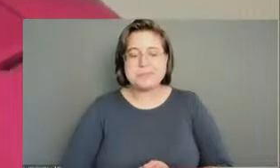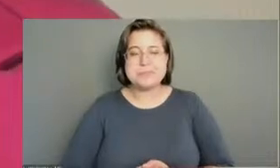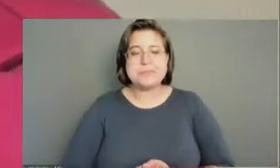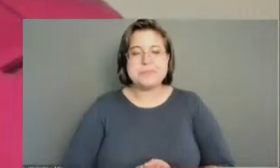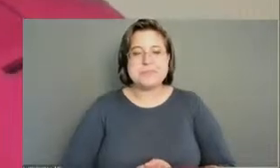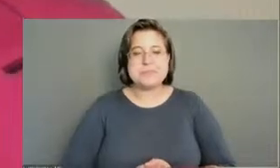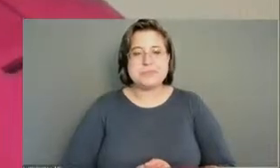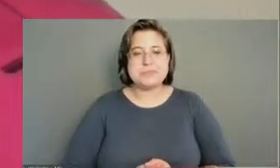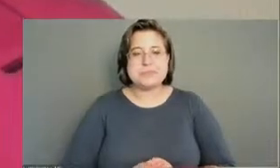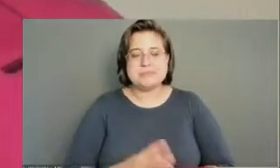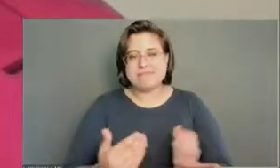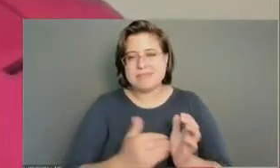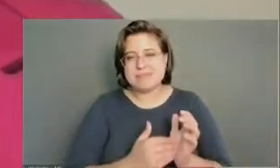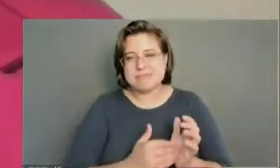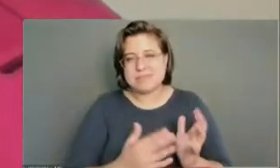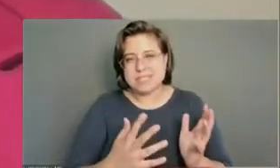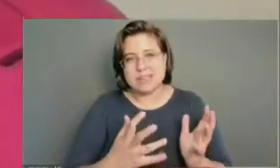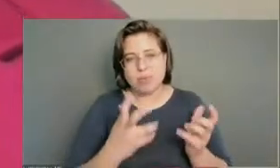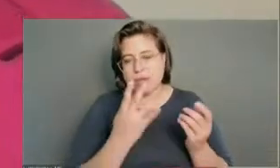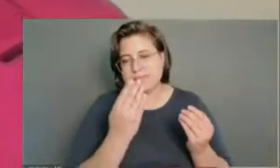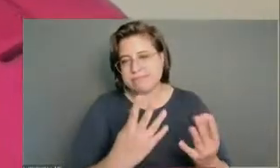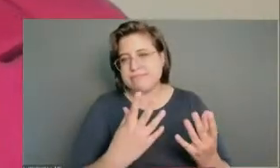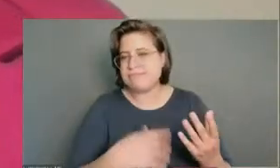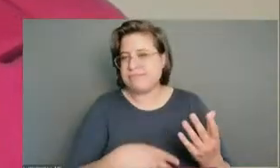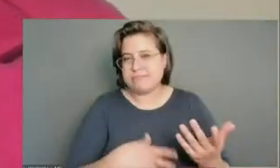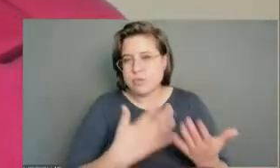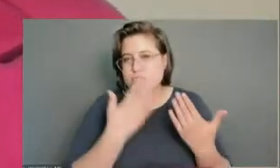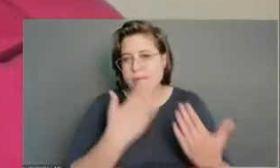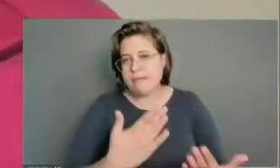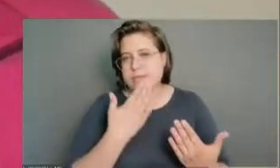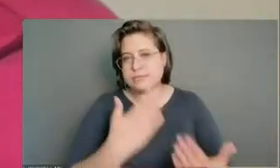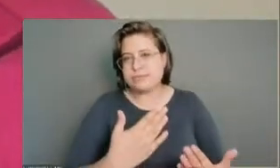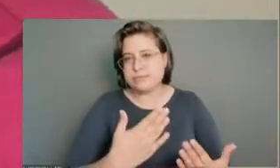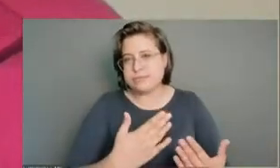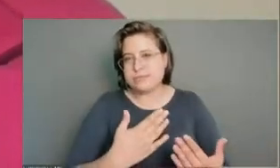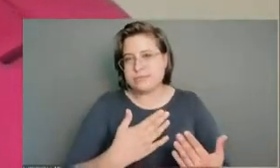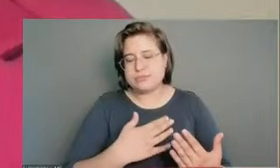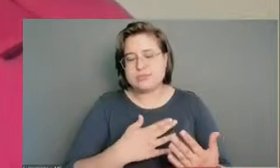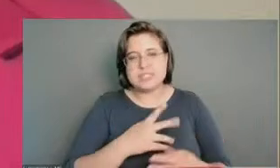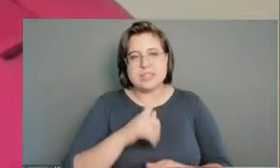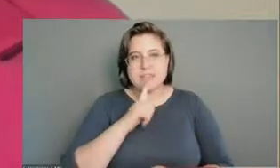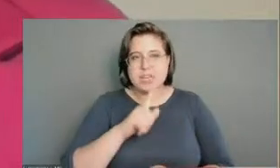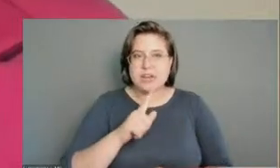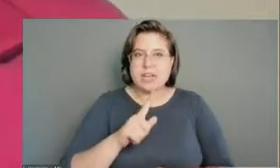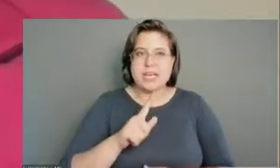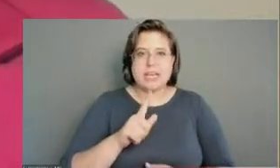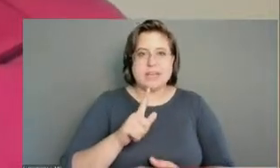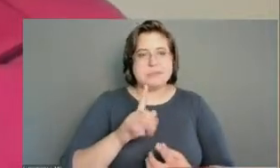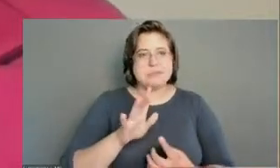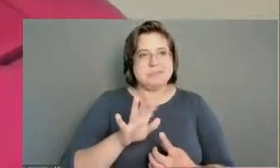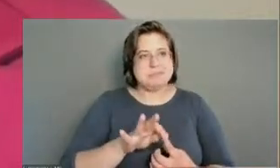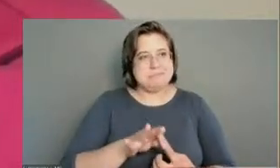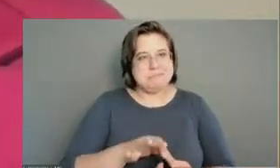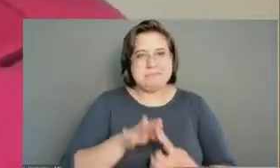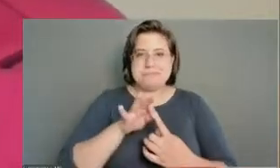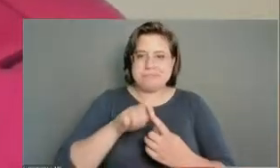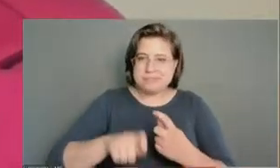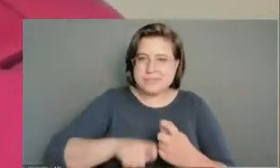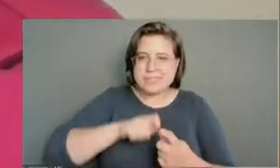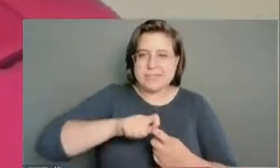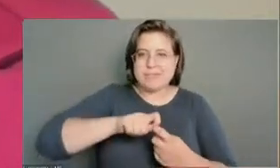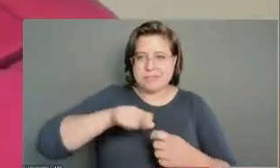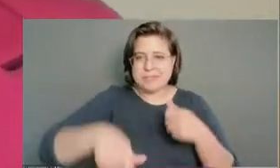to express gratitude for a very peculiar subcommittee,